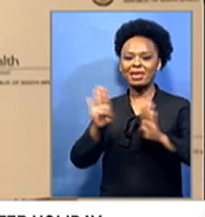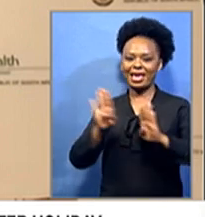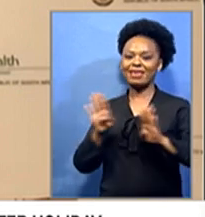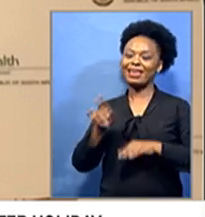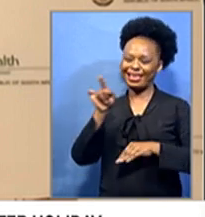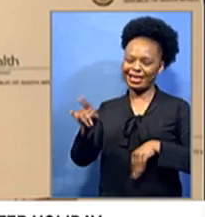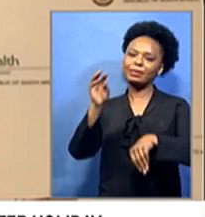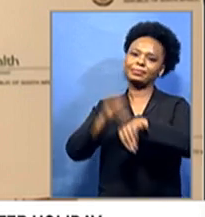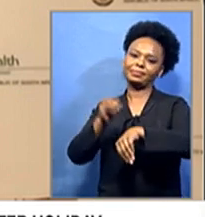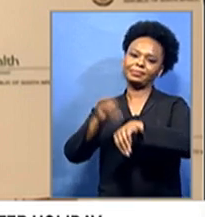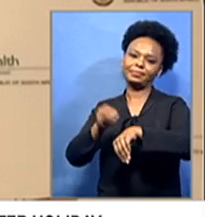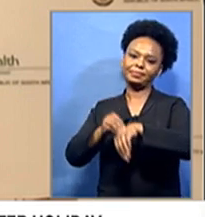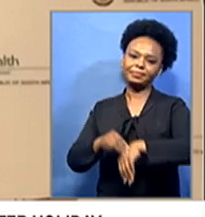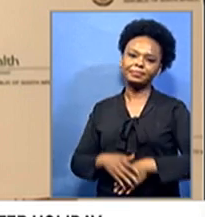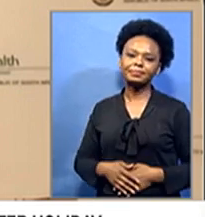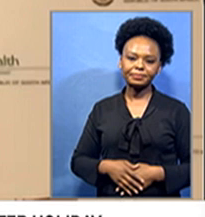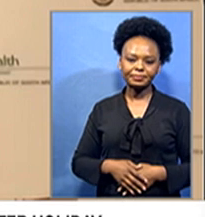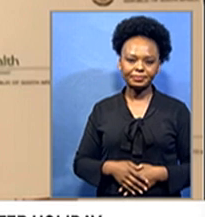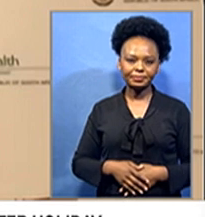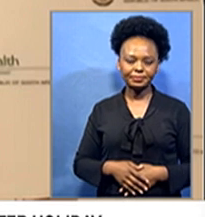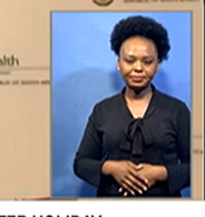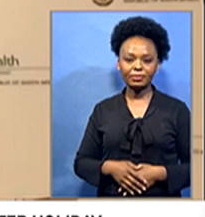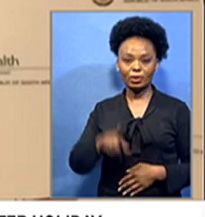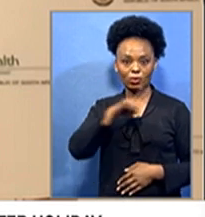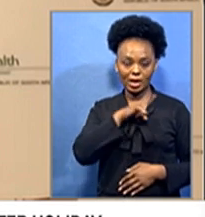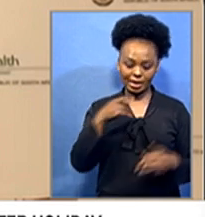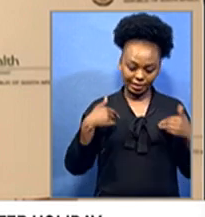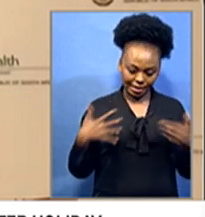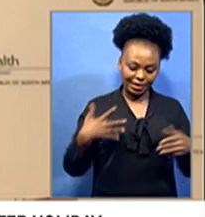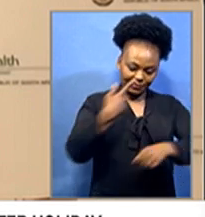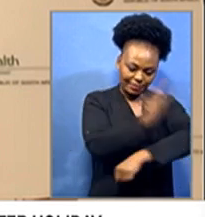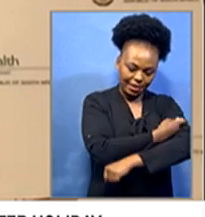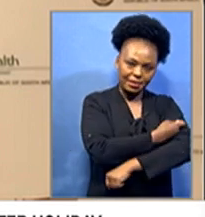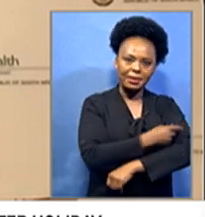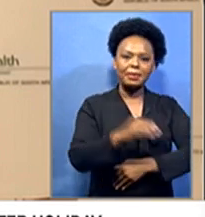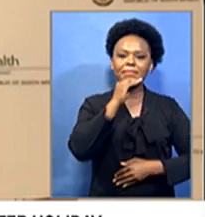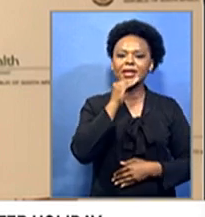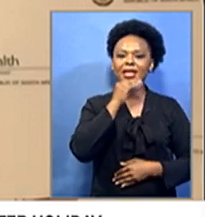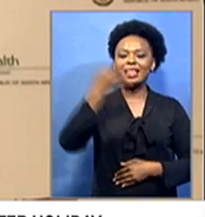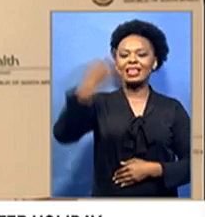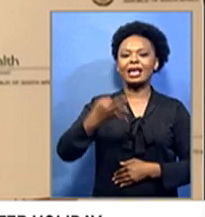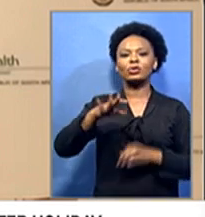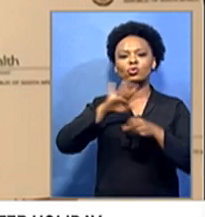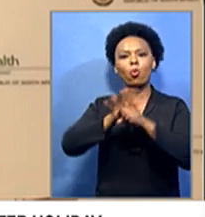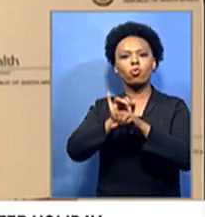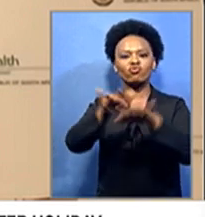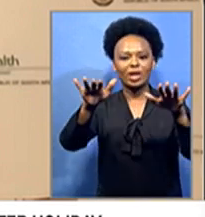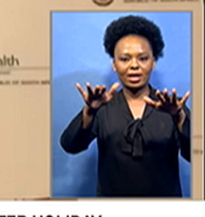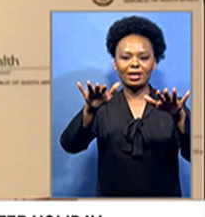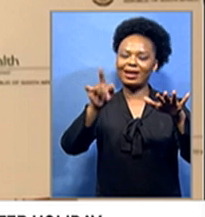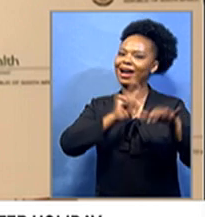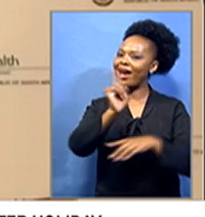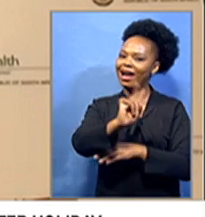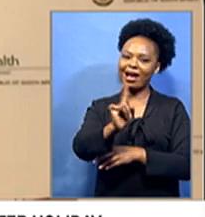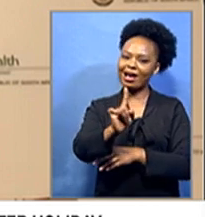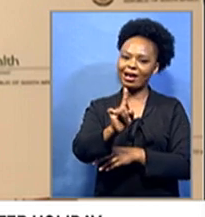countries. The fact that we have started vaccination does not stop the third wave. In different countries, there are